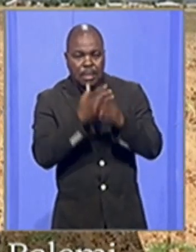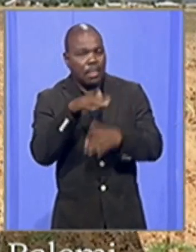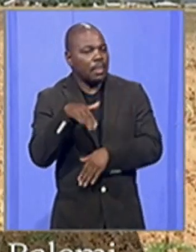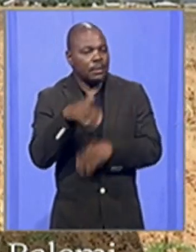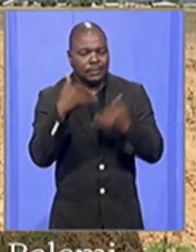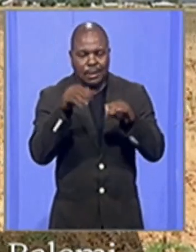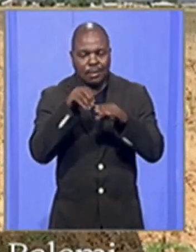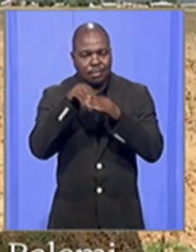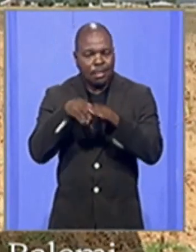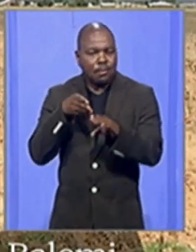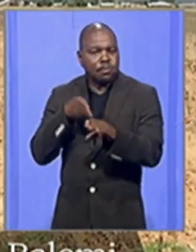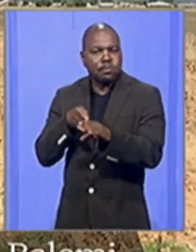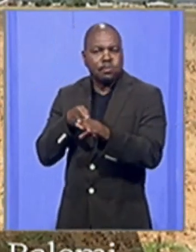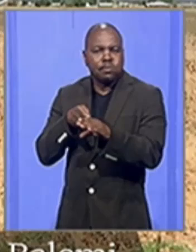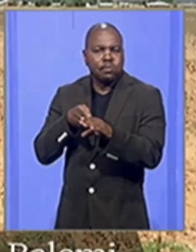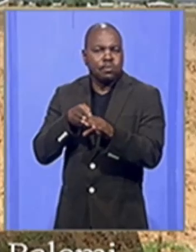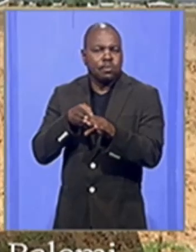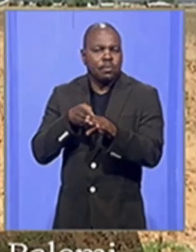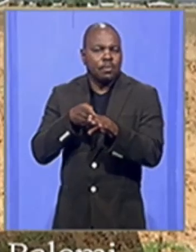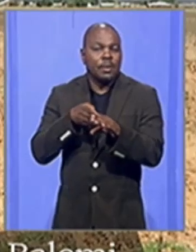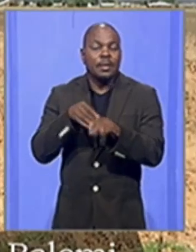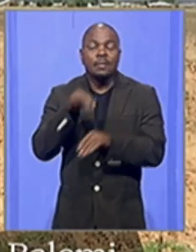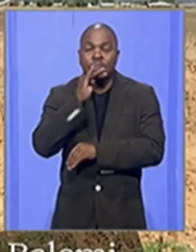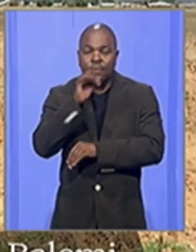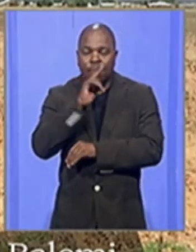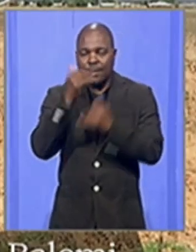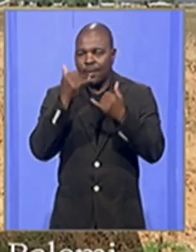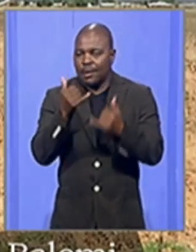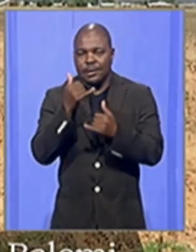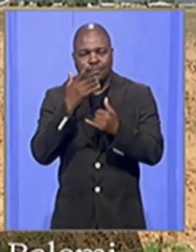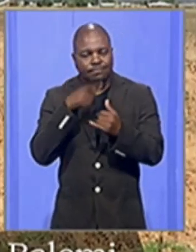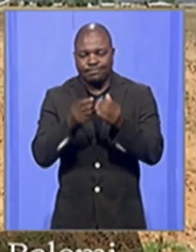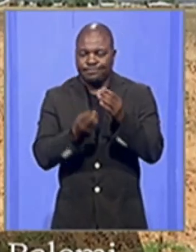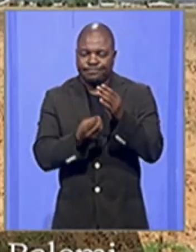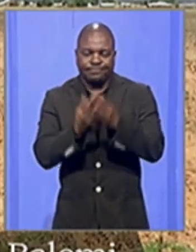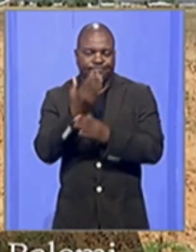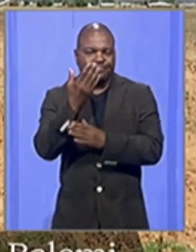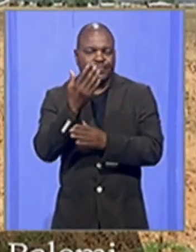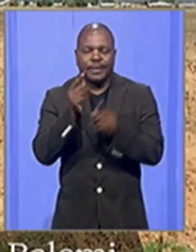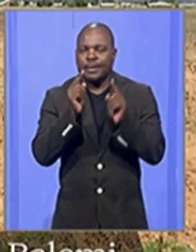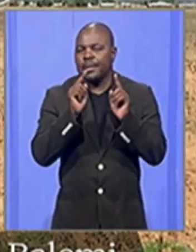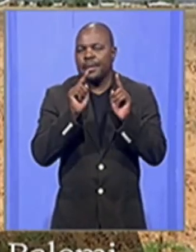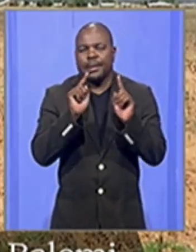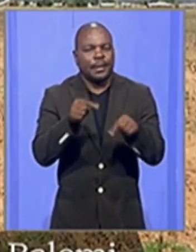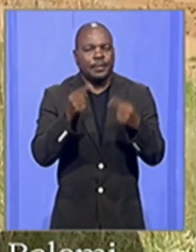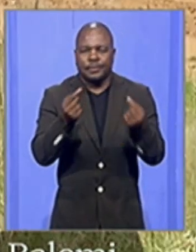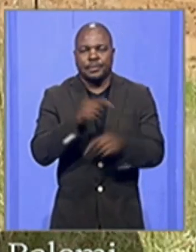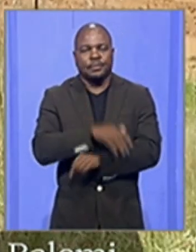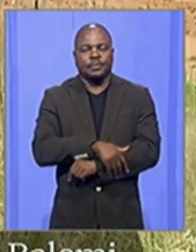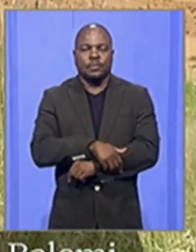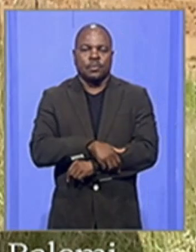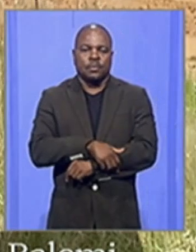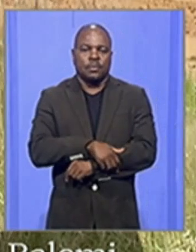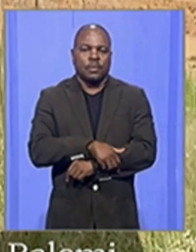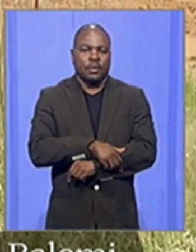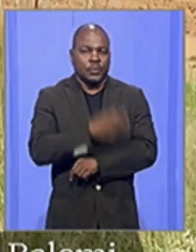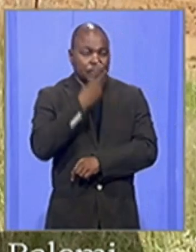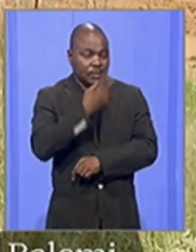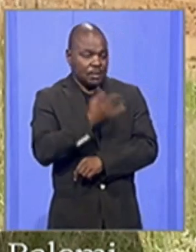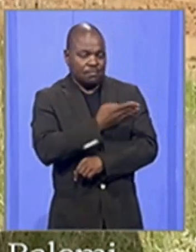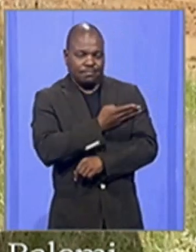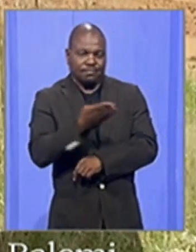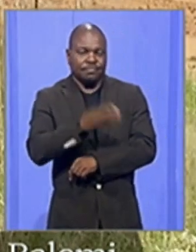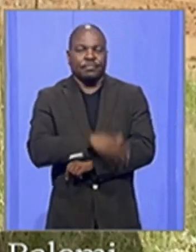tlasa mobu ka moo ene e bolelang ha se le jwalo ha sa hlola e tla hlola e metse re mona sentse o bontsha